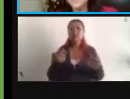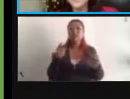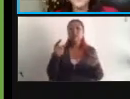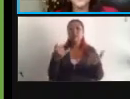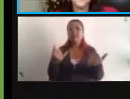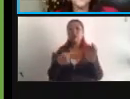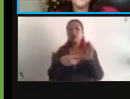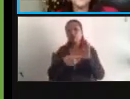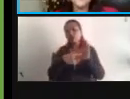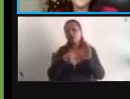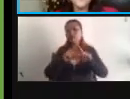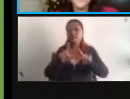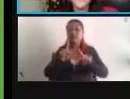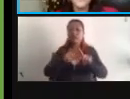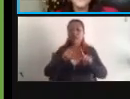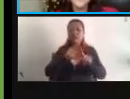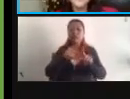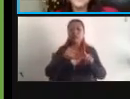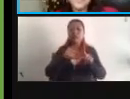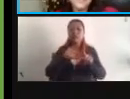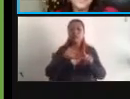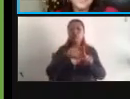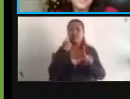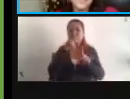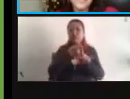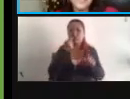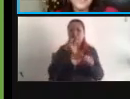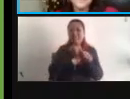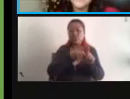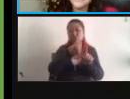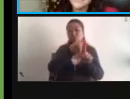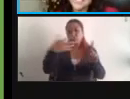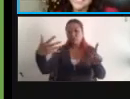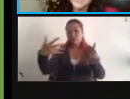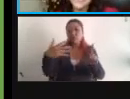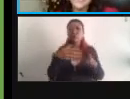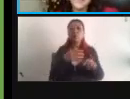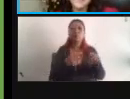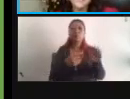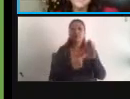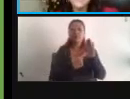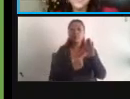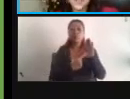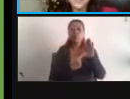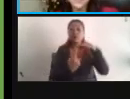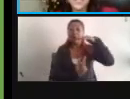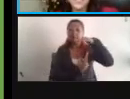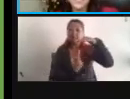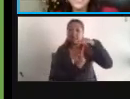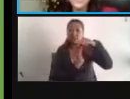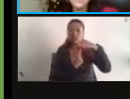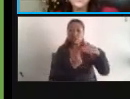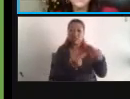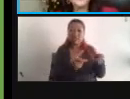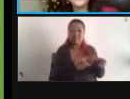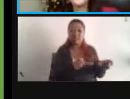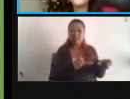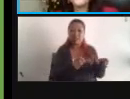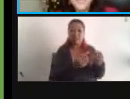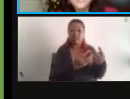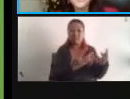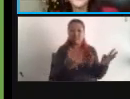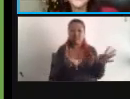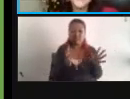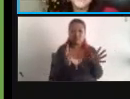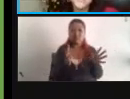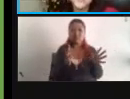are derived from each of them. So derived from the risk of isolation and confinement, we have 2 risks. So I'm sorry, derived